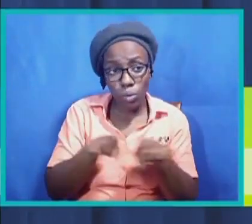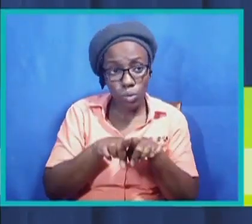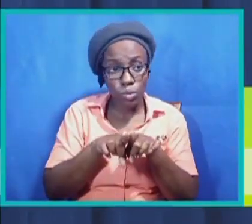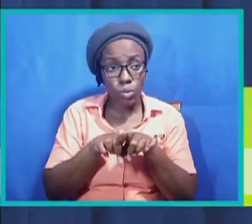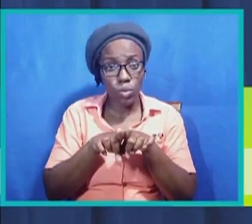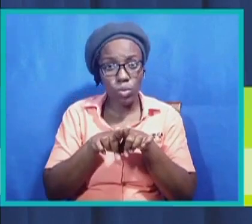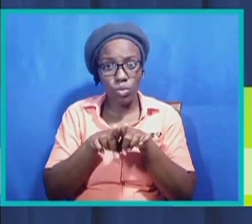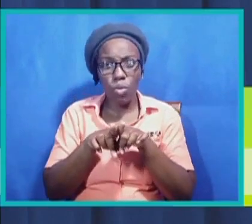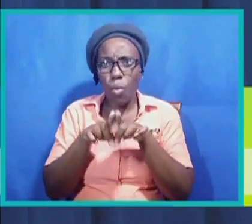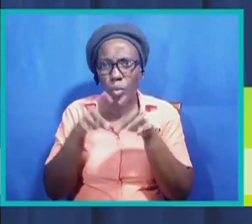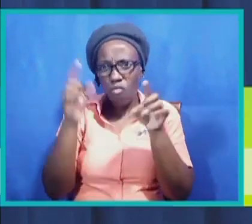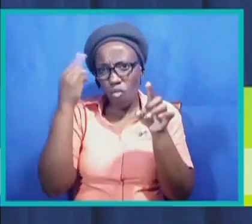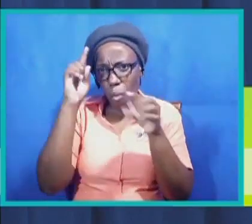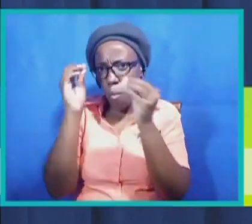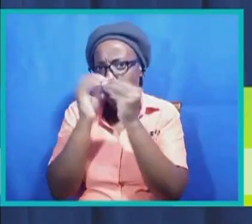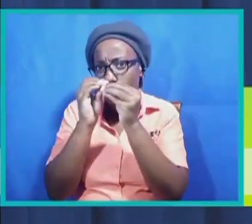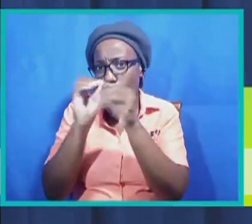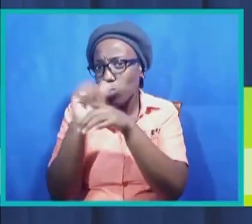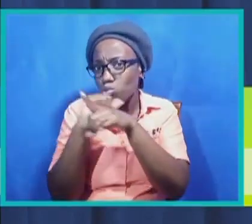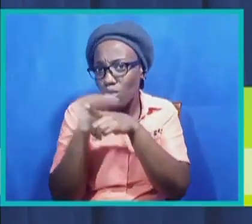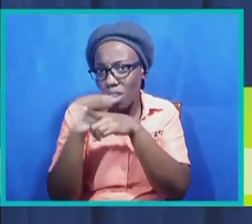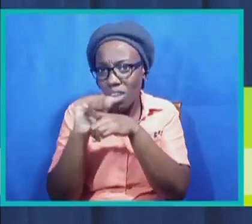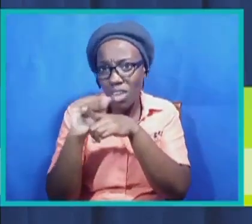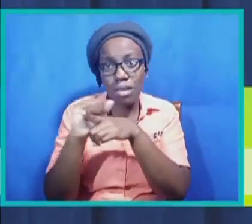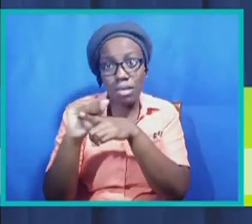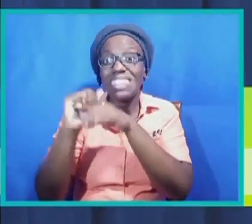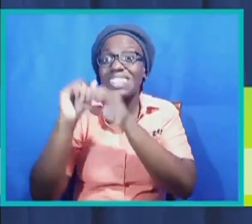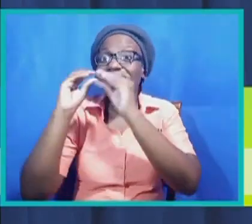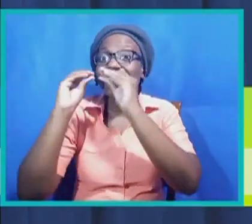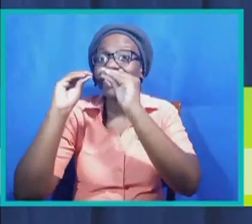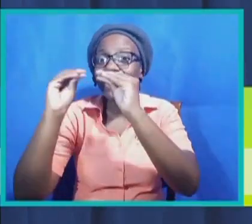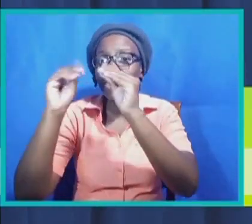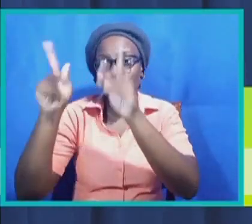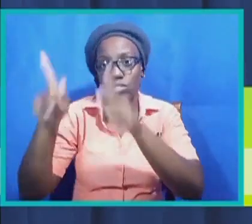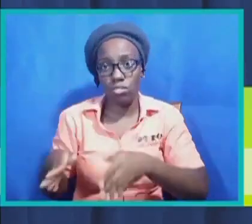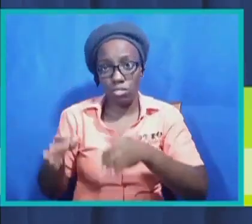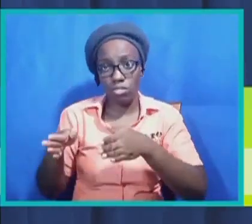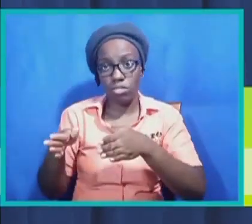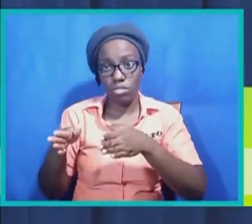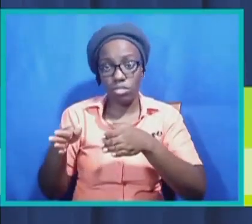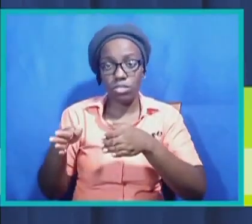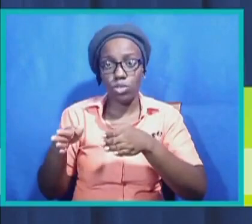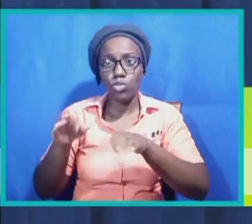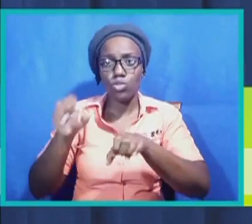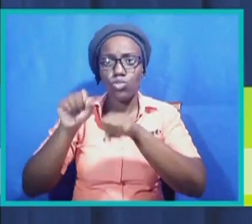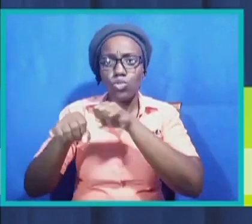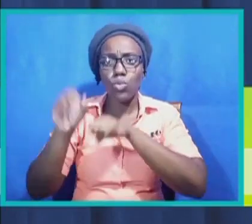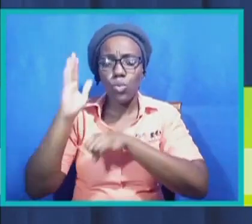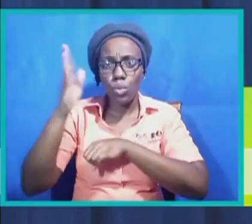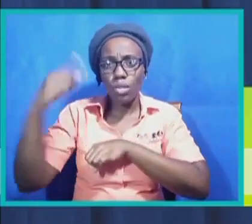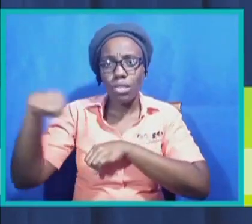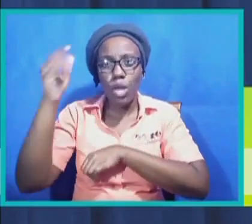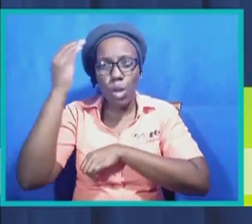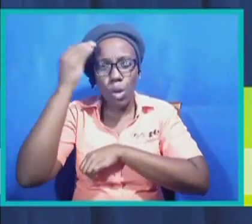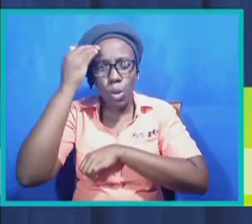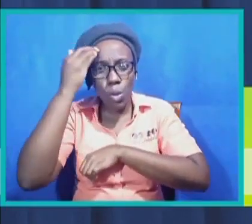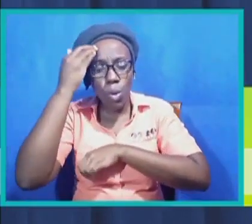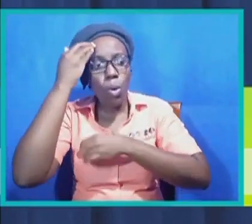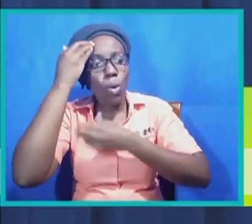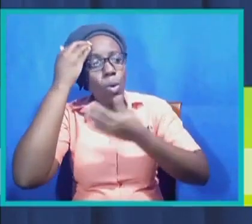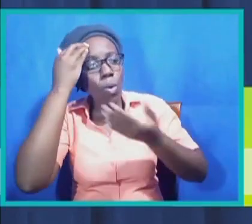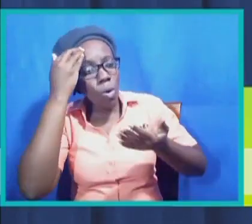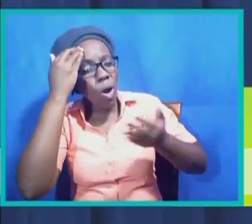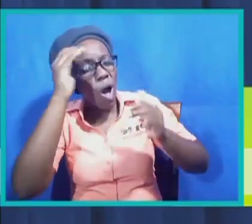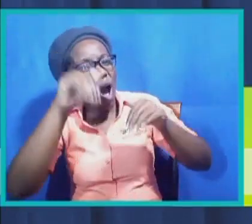lot more time in terms of training teachers, especially with assessment. What passes for assessment in Trinidad